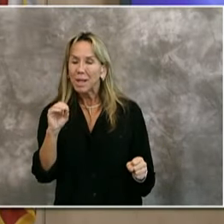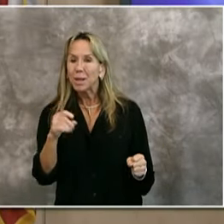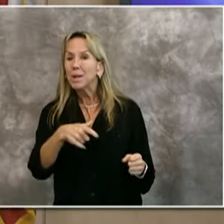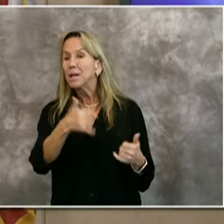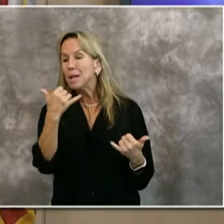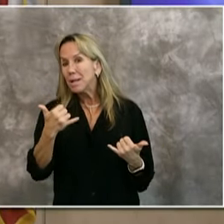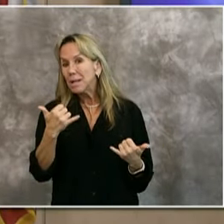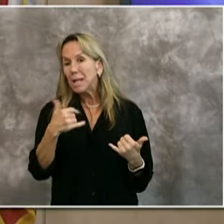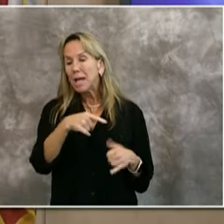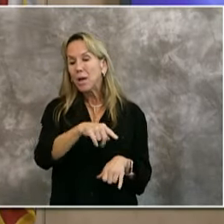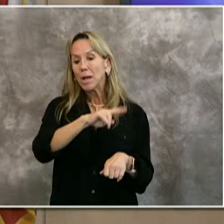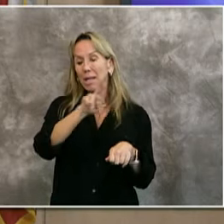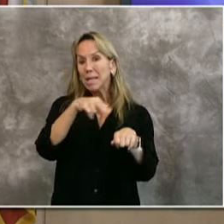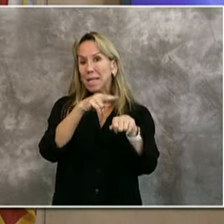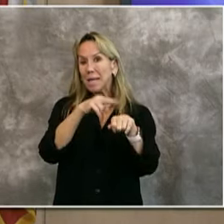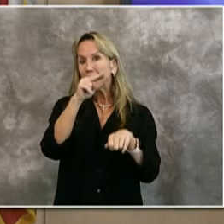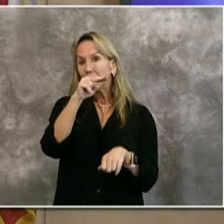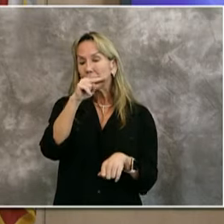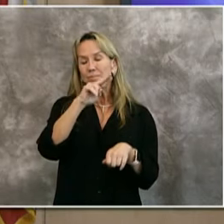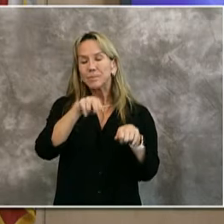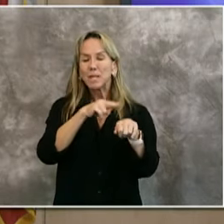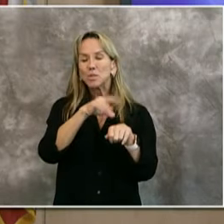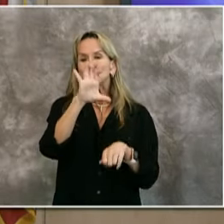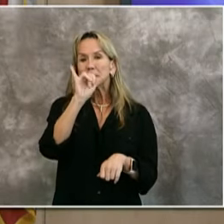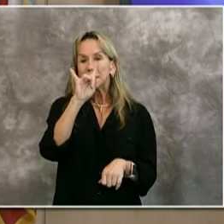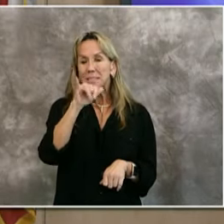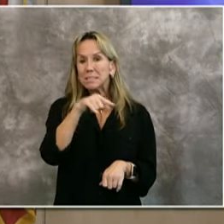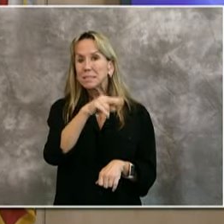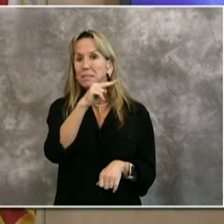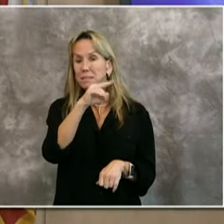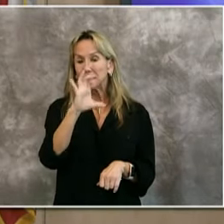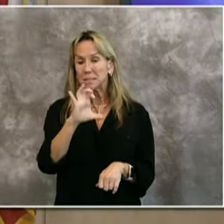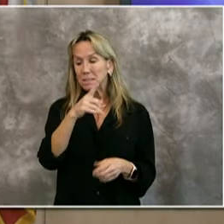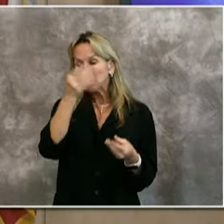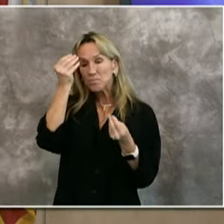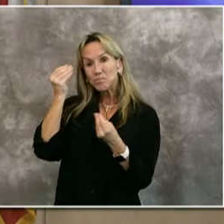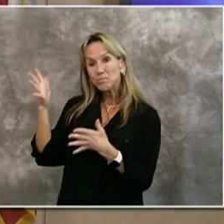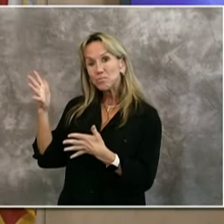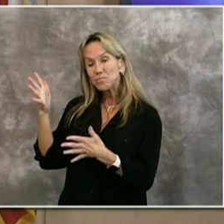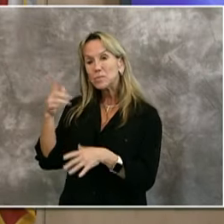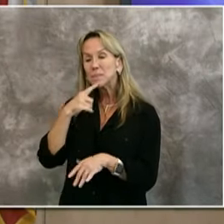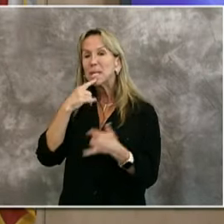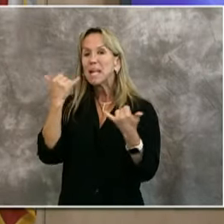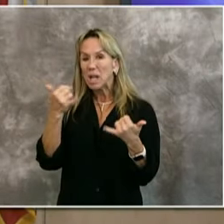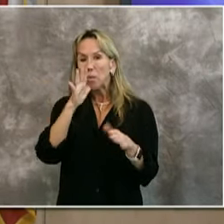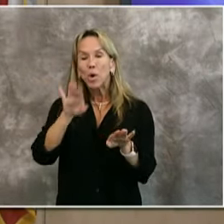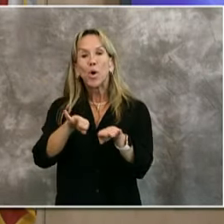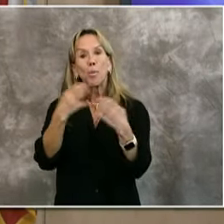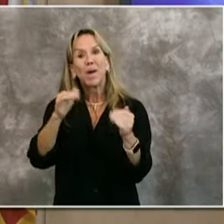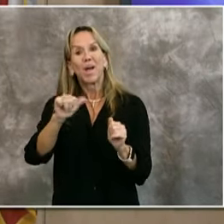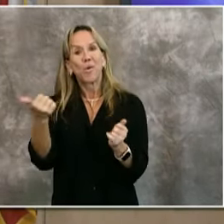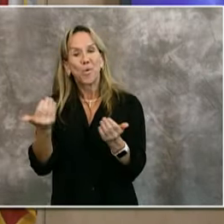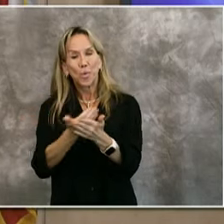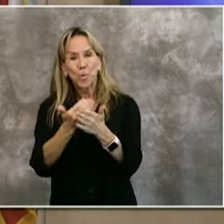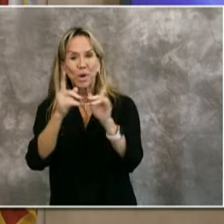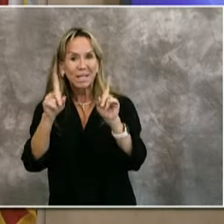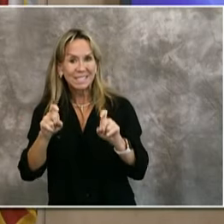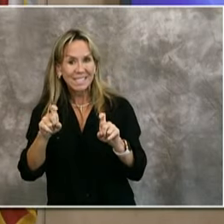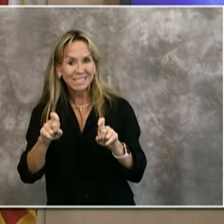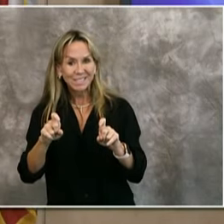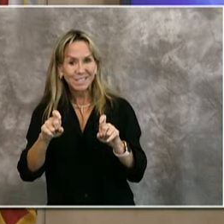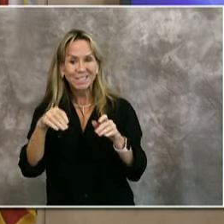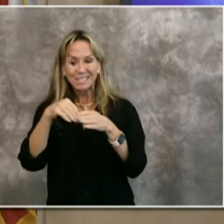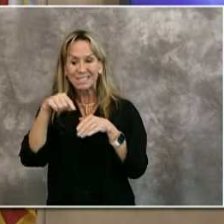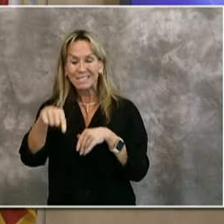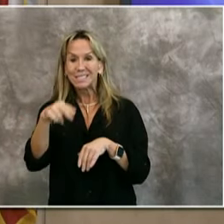the efforts of Mayor Alejandro Sotelo Solis, we opened up a new testing site in National City. It's actually the 5th